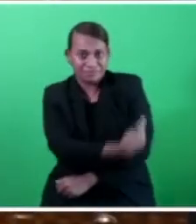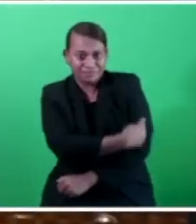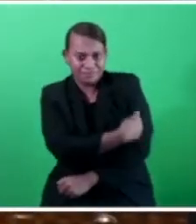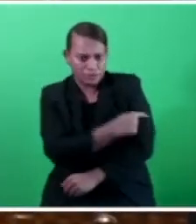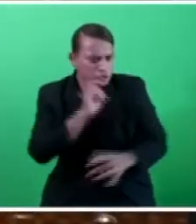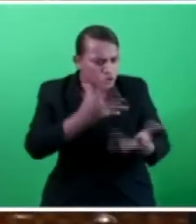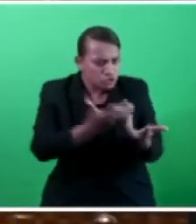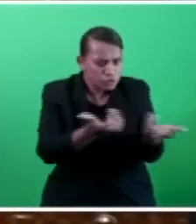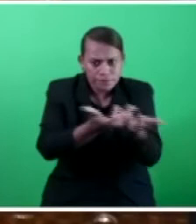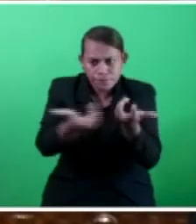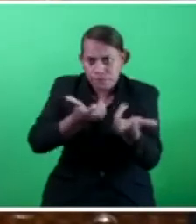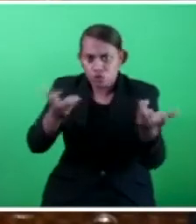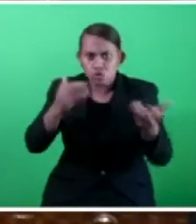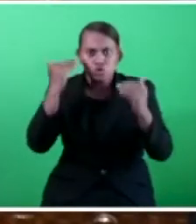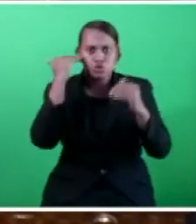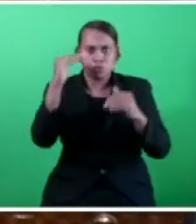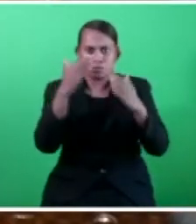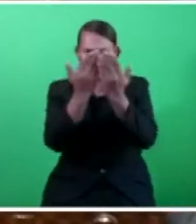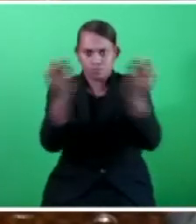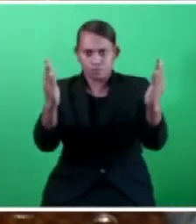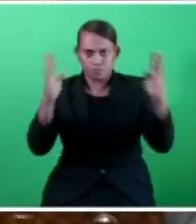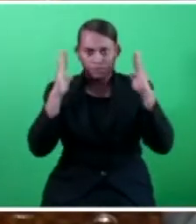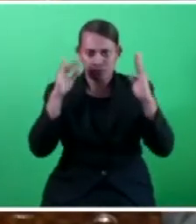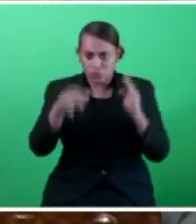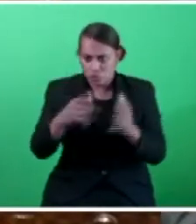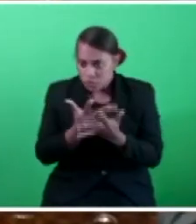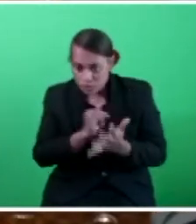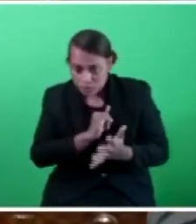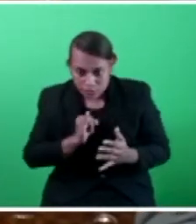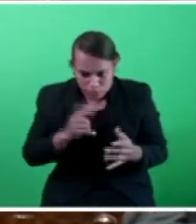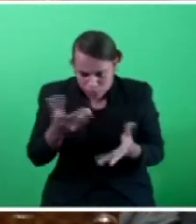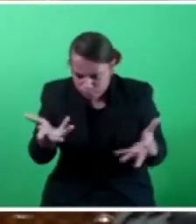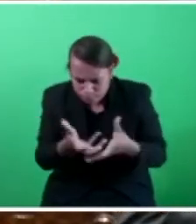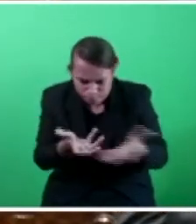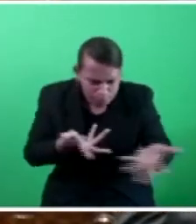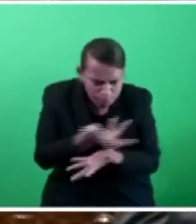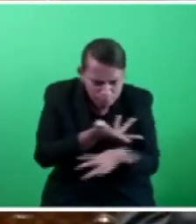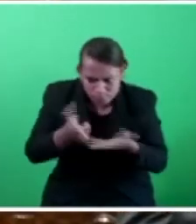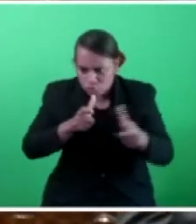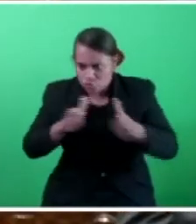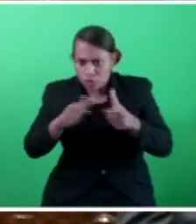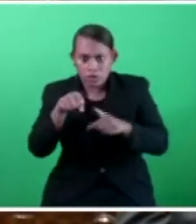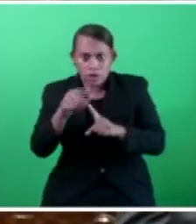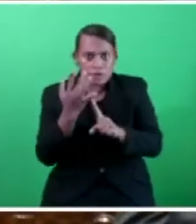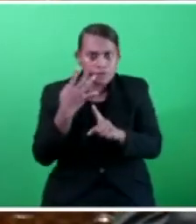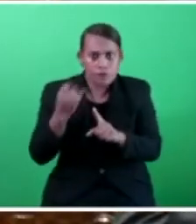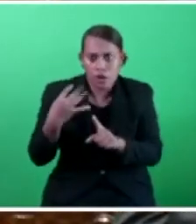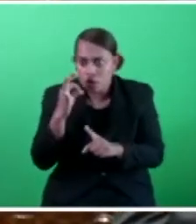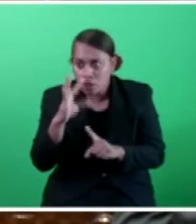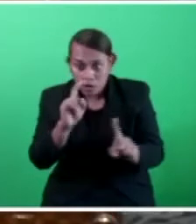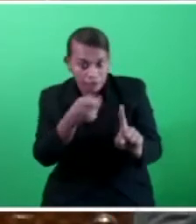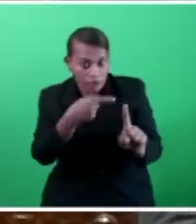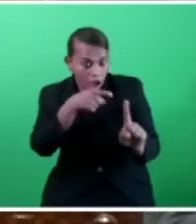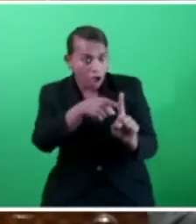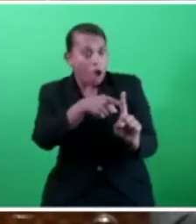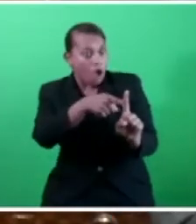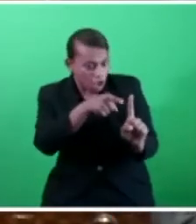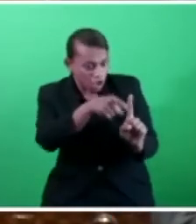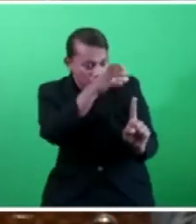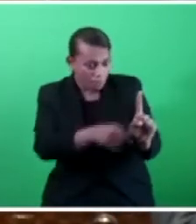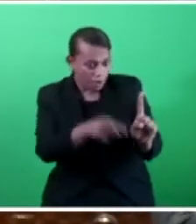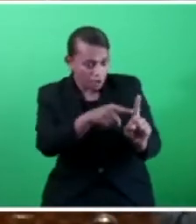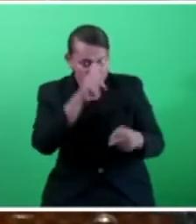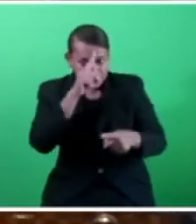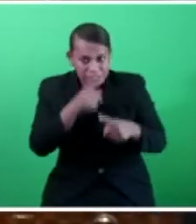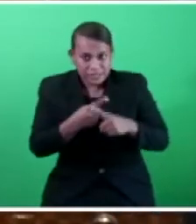training staff on the Ministry's infection control guidelines and COVID-19 public health and primary care management guidelines. Our health teams